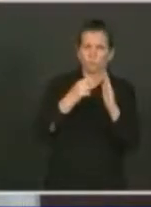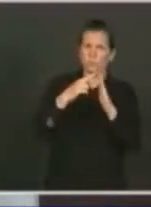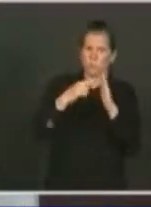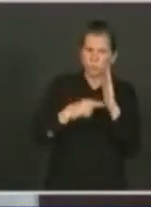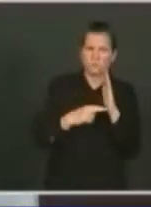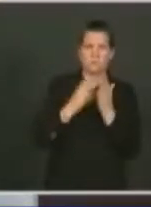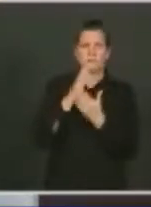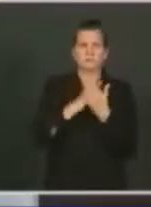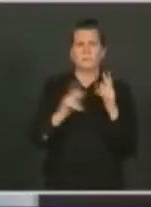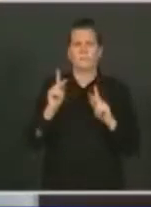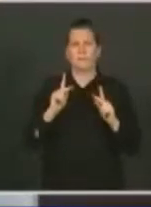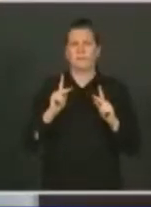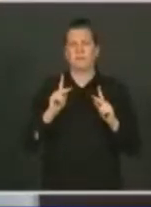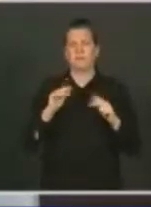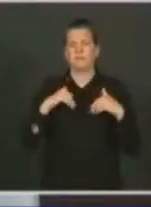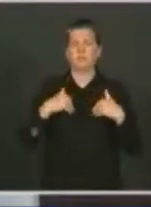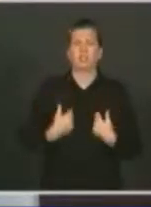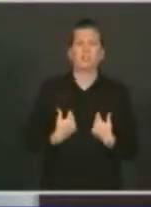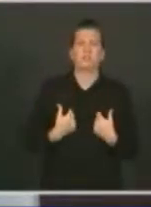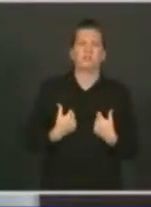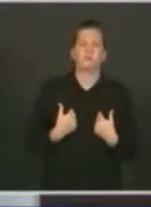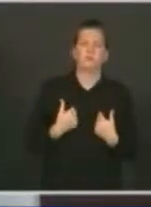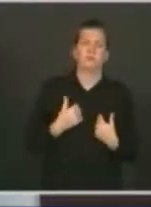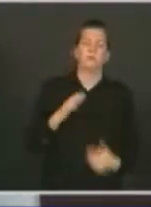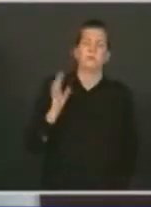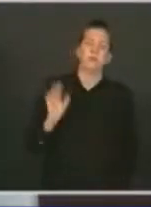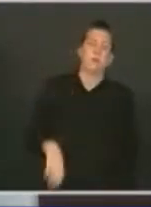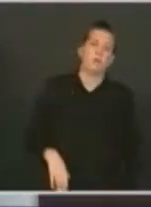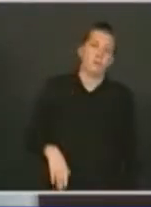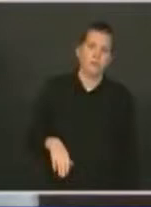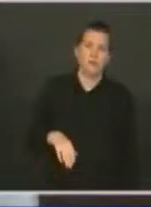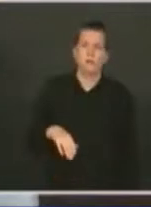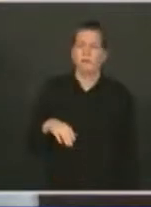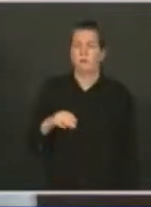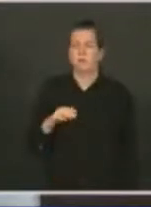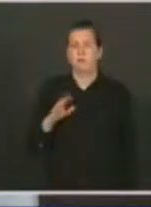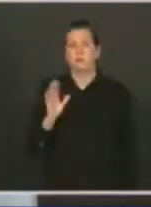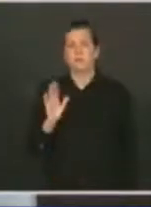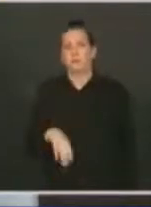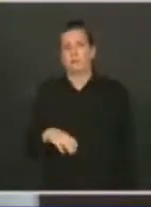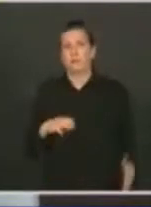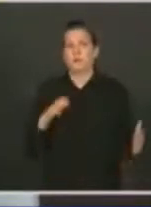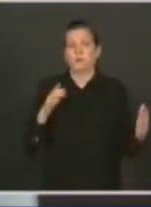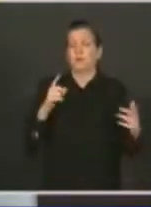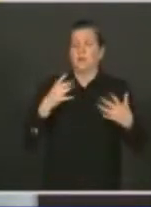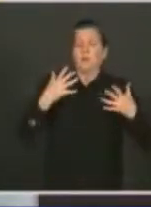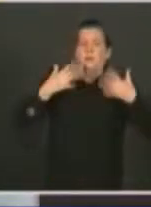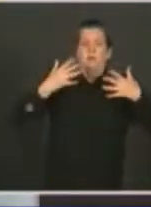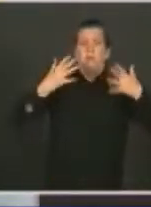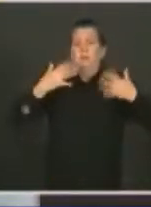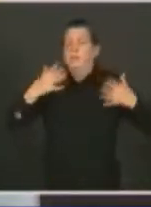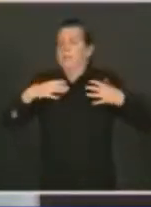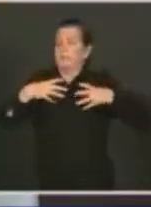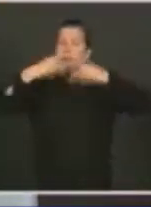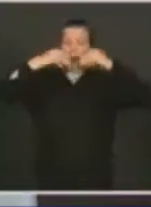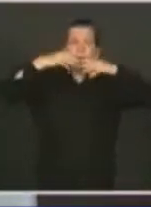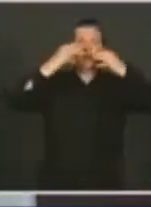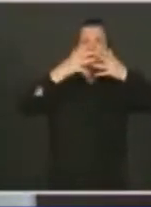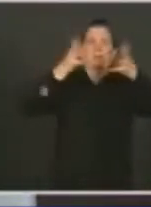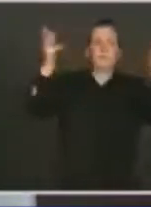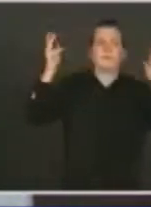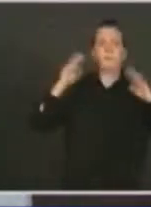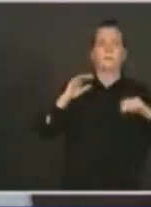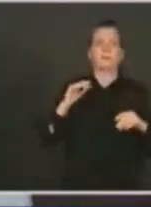following the rules. So, and some of us in this room, which is